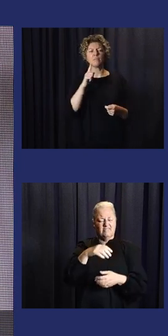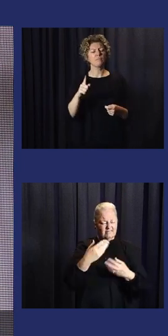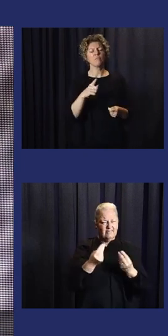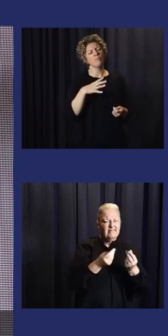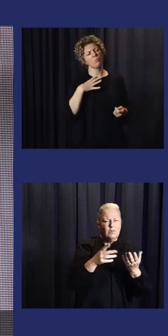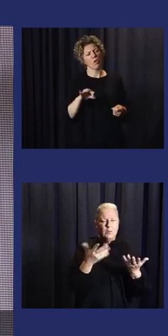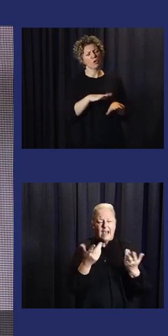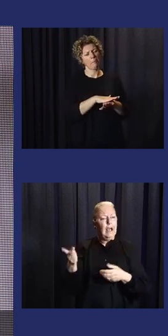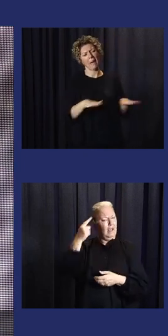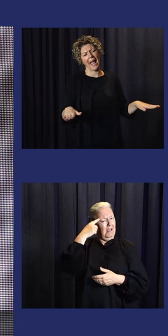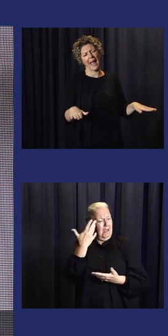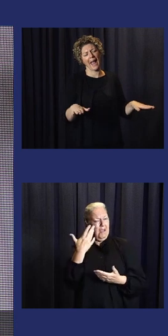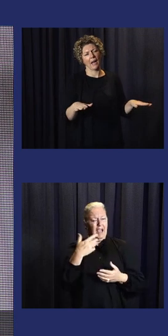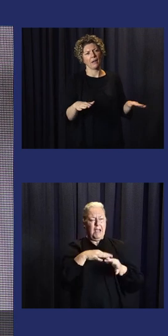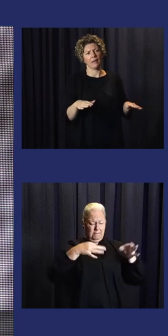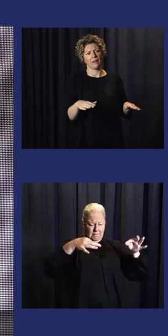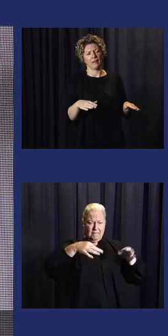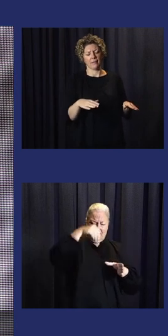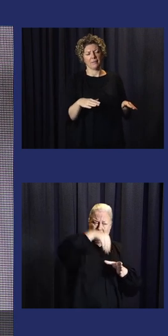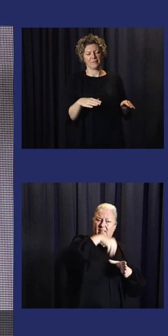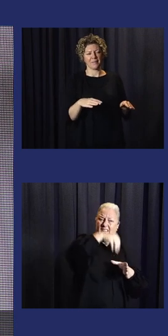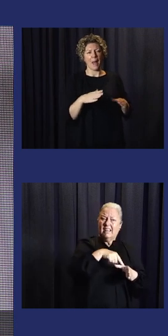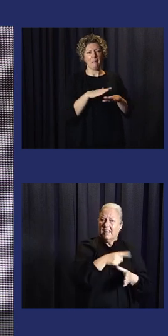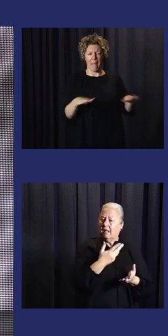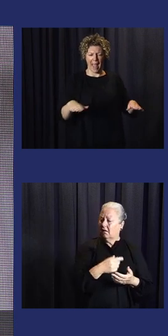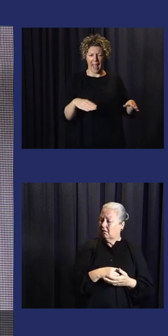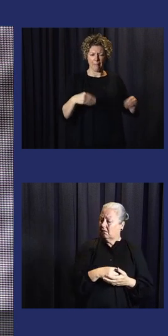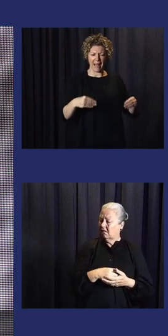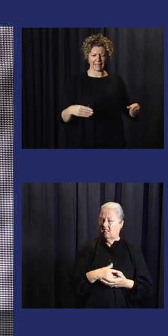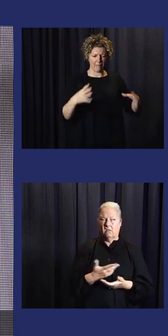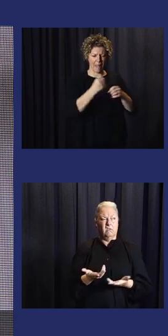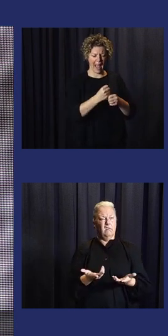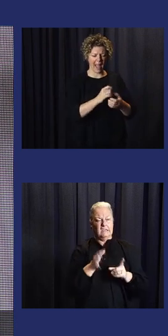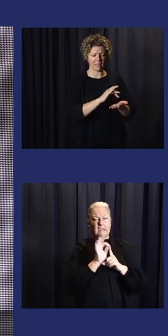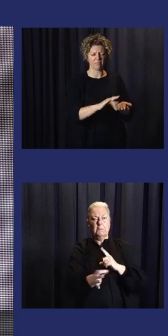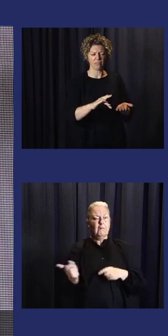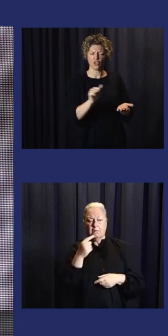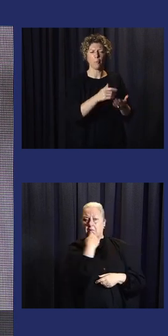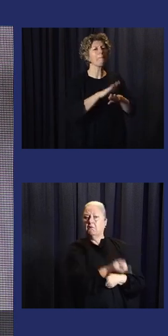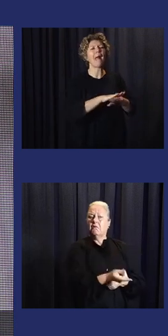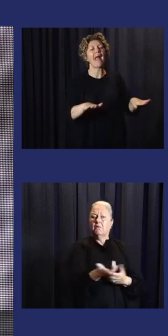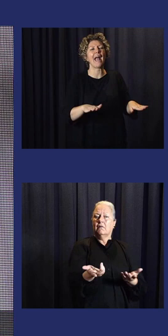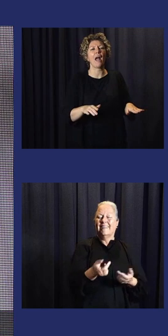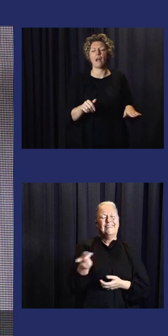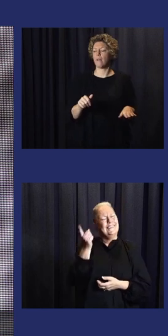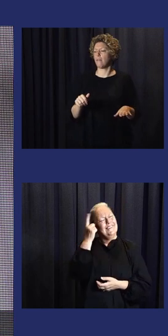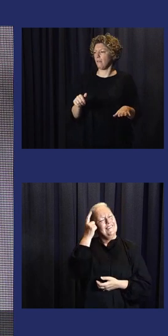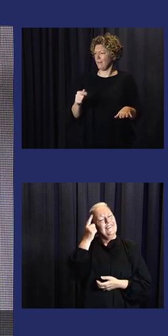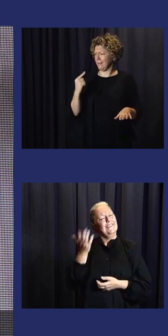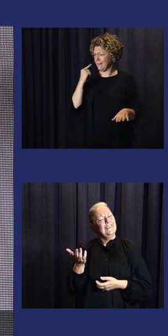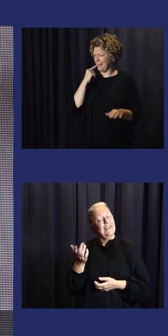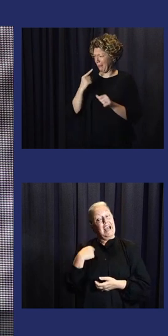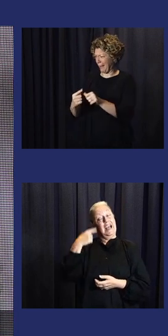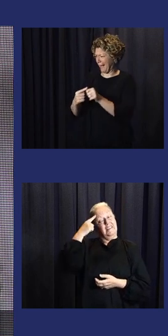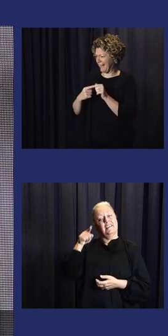single-use plastic bags. And all the adults in the room took a gulp, but then realised actually that was the answer. So young people have a huge